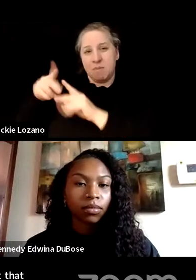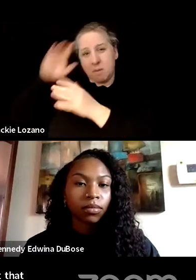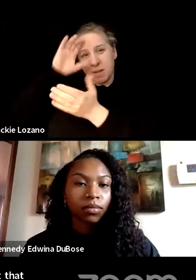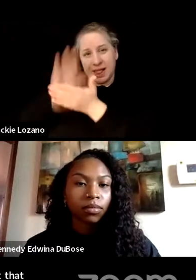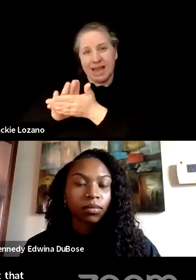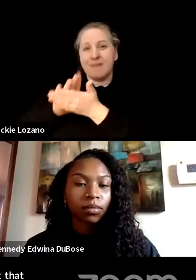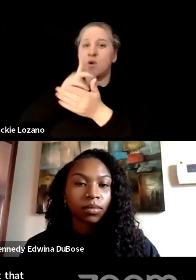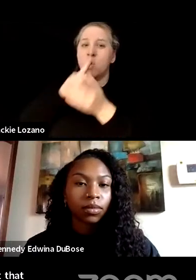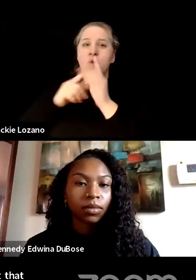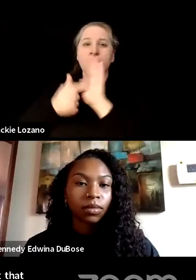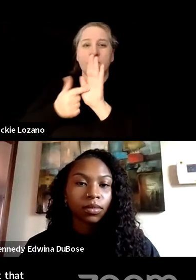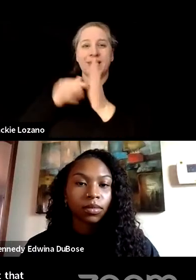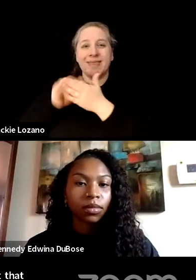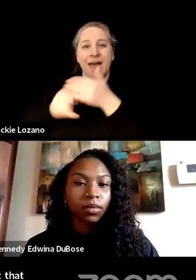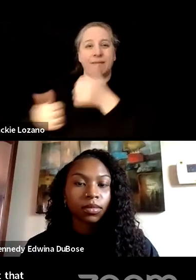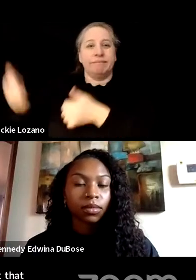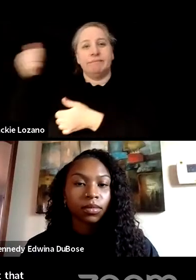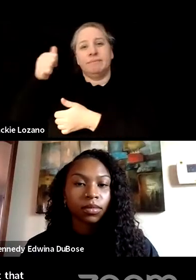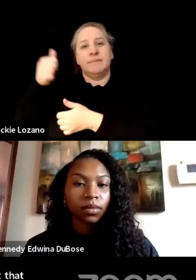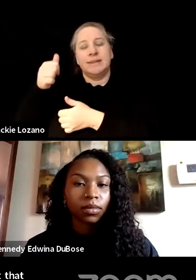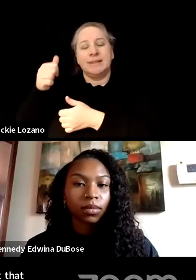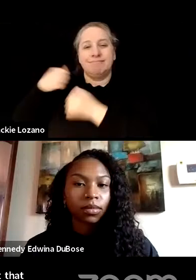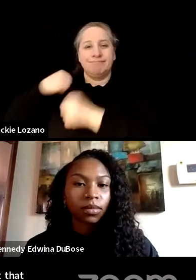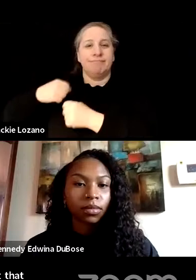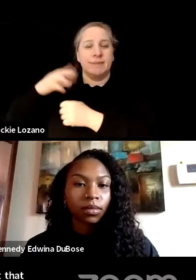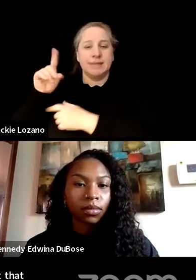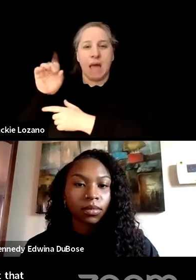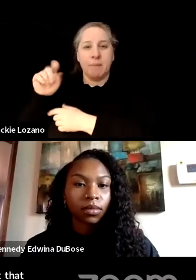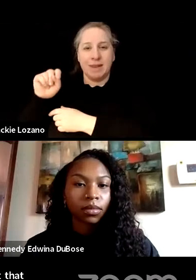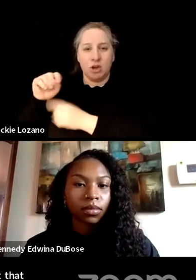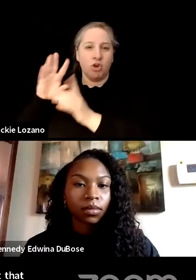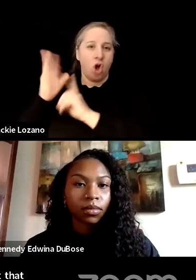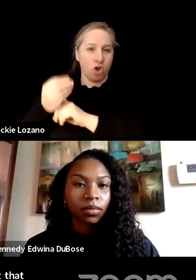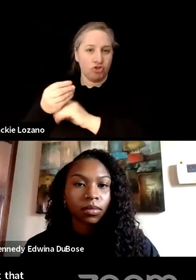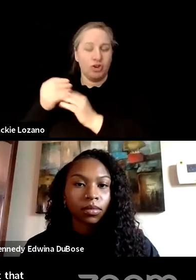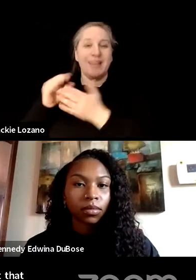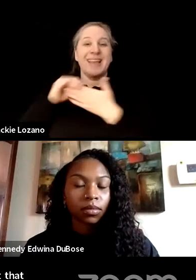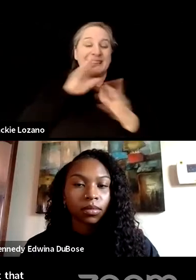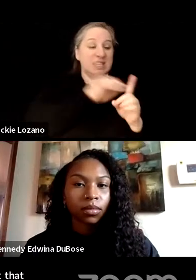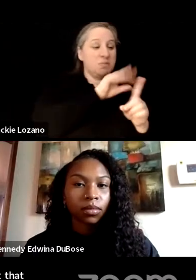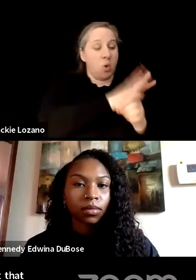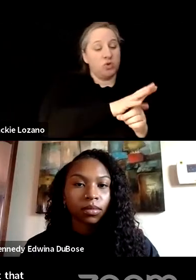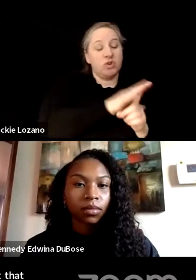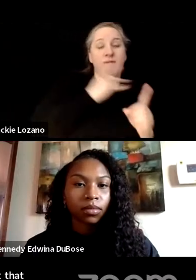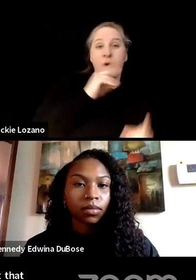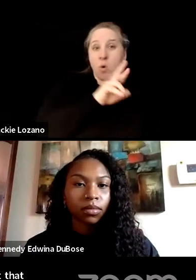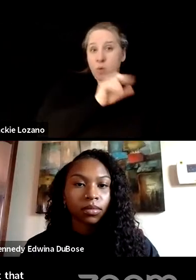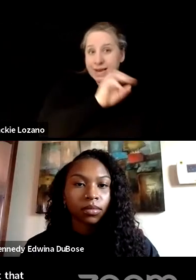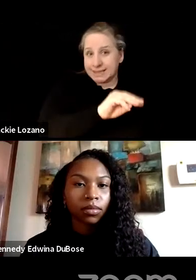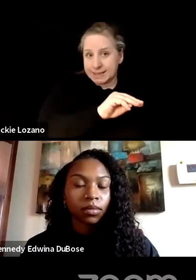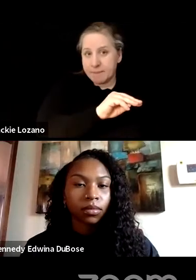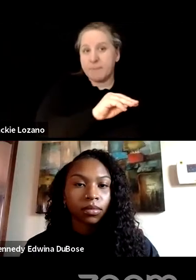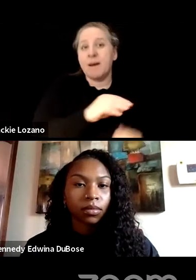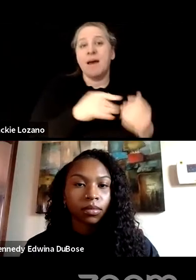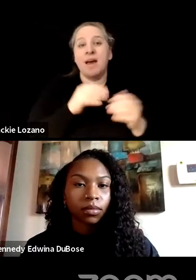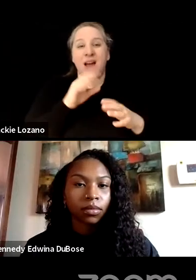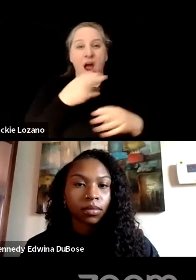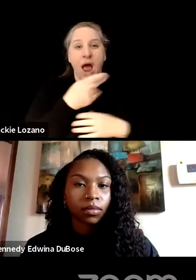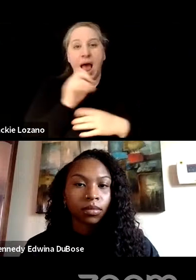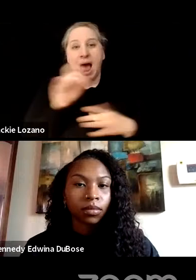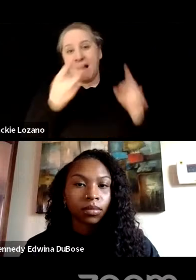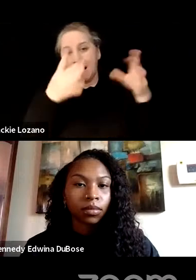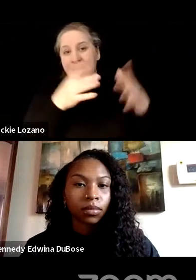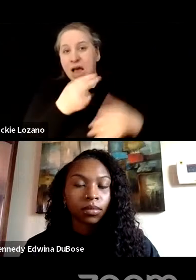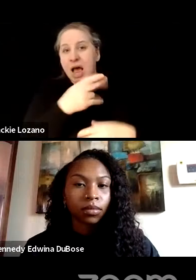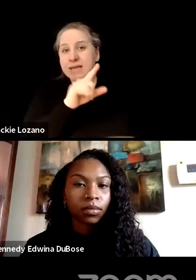dominant culture. There's a factor of what we call exposure, that this includes exposure to racism, maltreatment, or a hostile social environment.